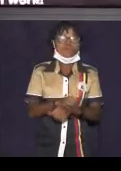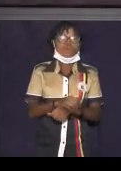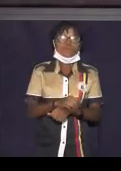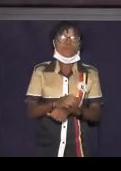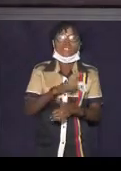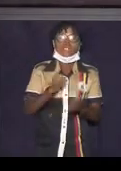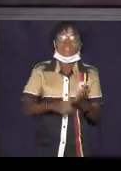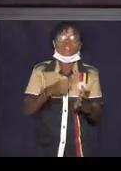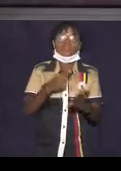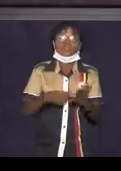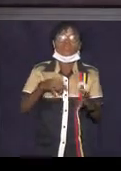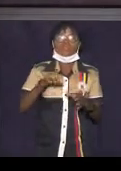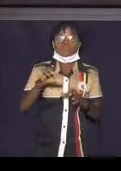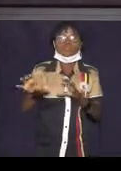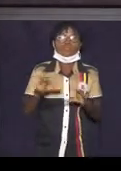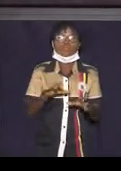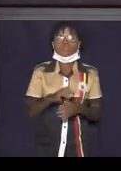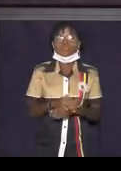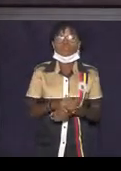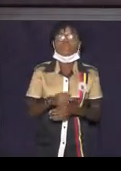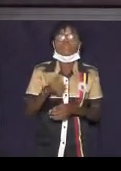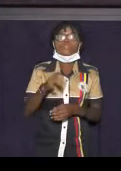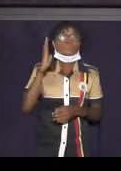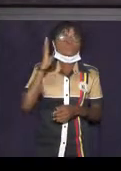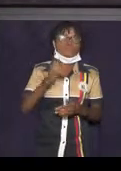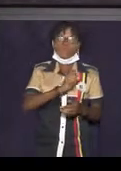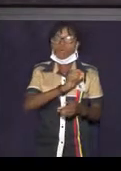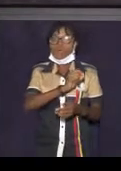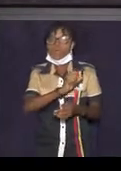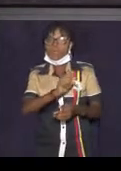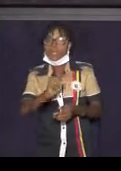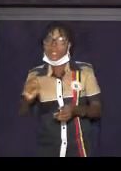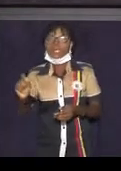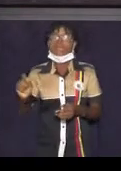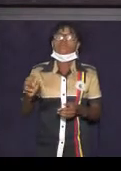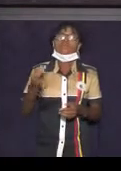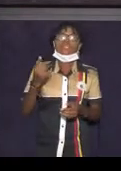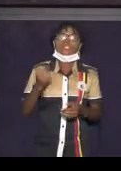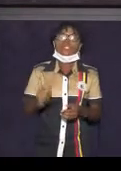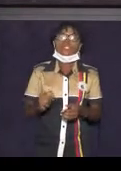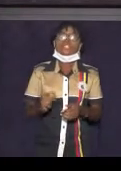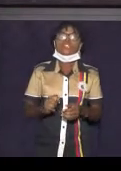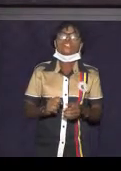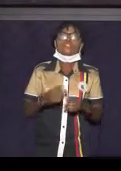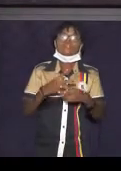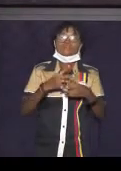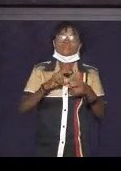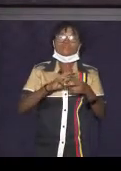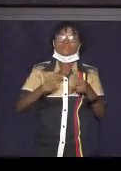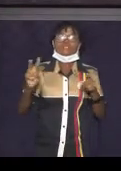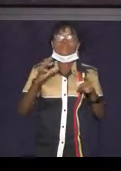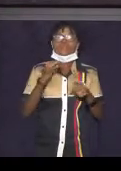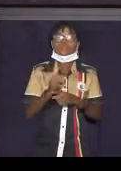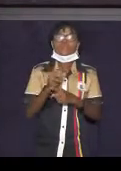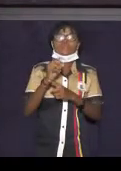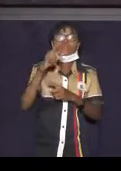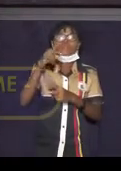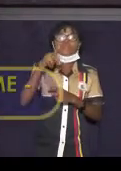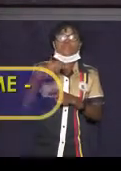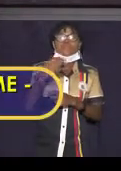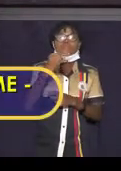this is what you do. You underline the verb phrases and state the tenses of the